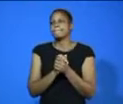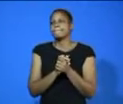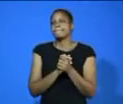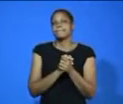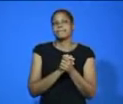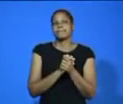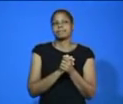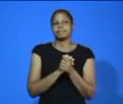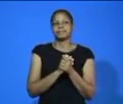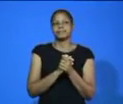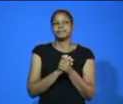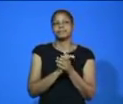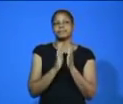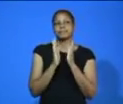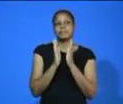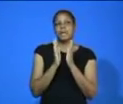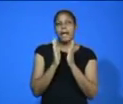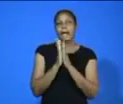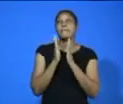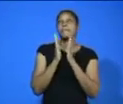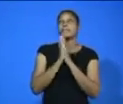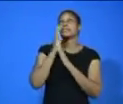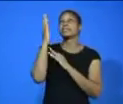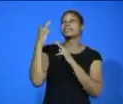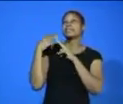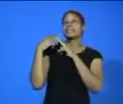I praise his name for the recovery